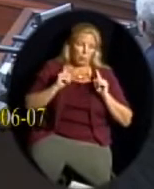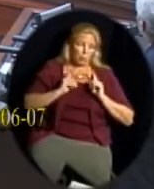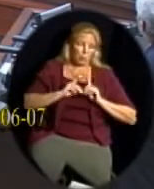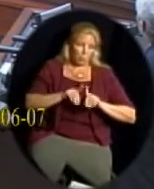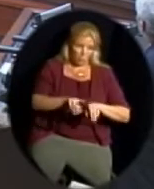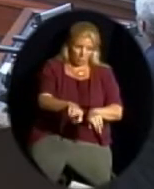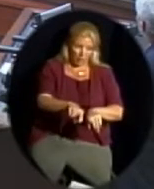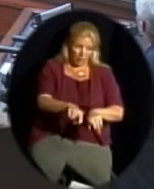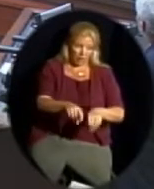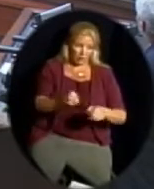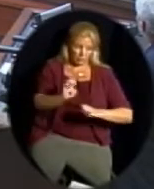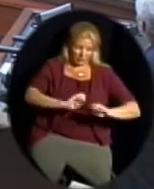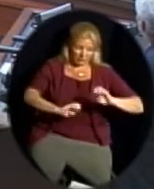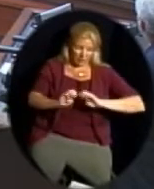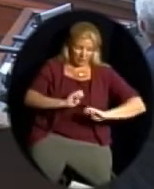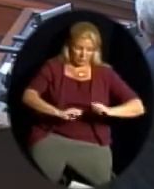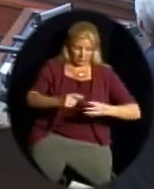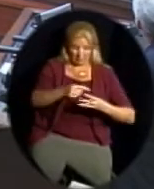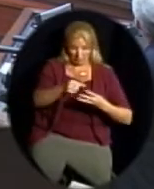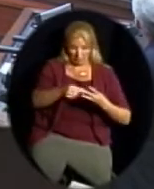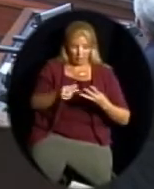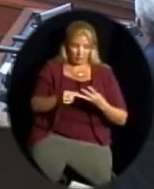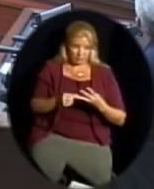we elect to move down the path with.